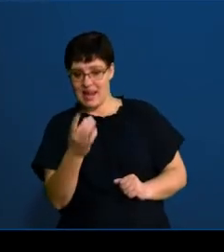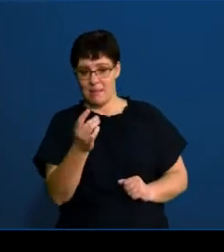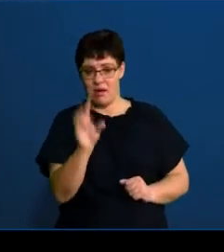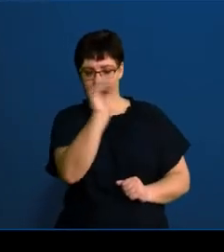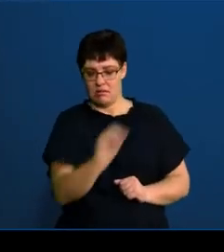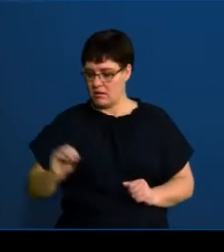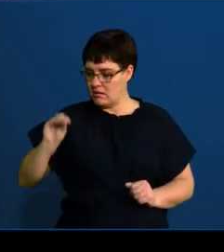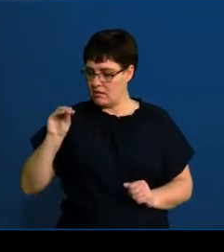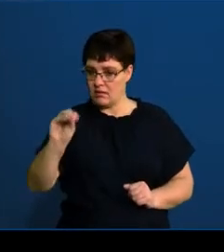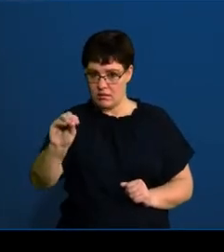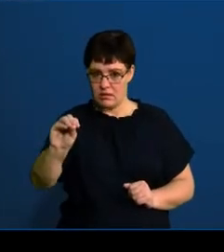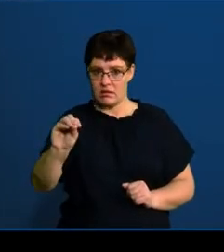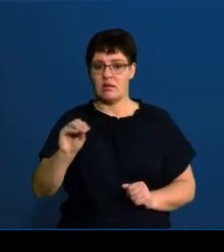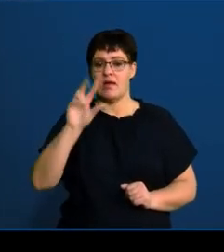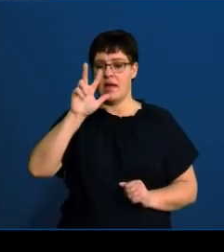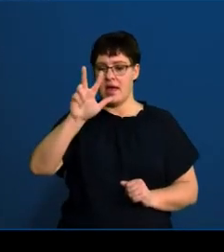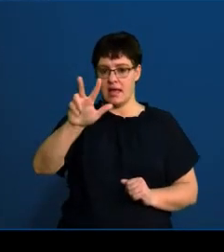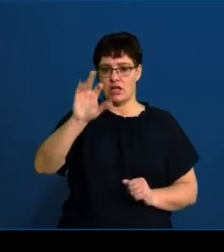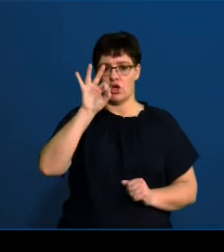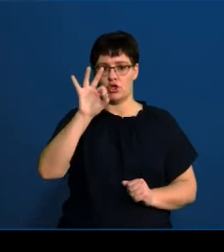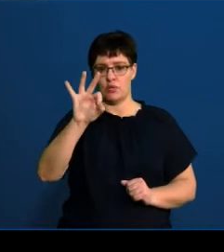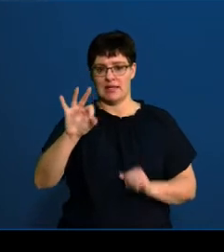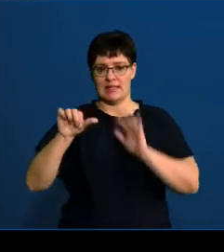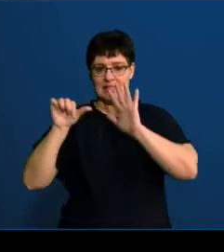number out. So it's